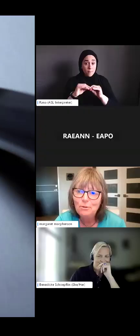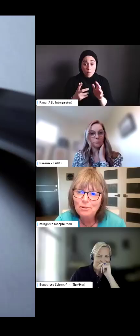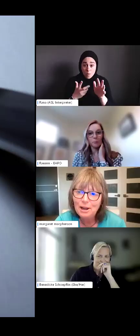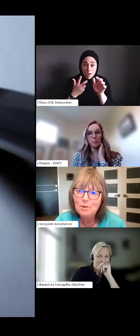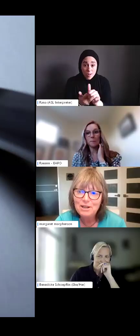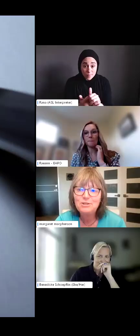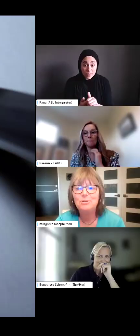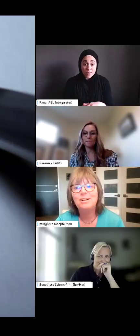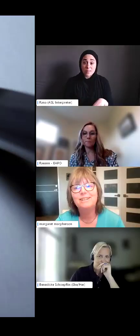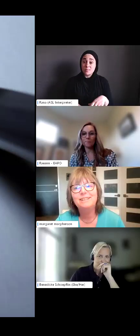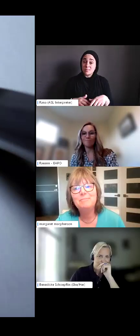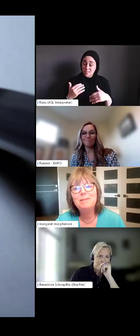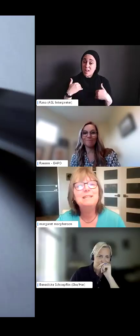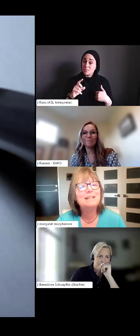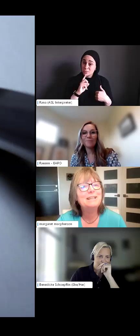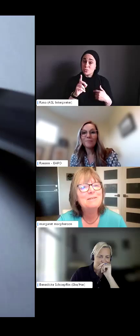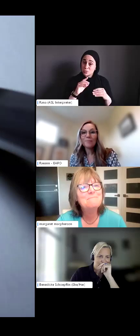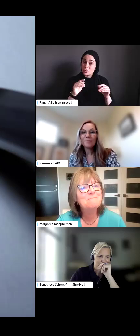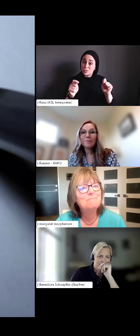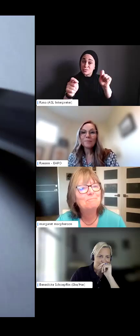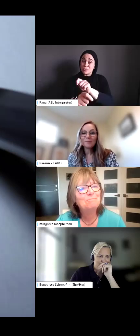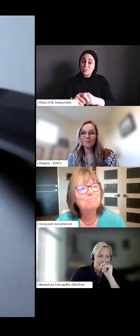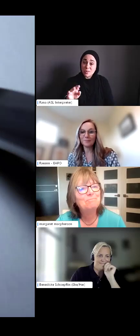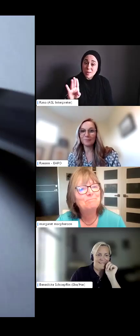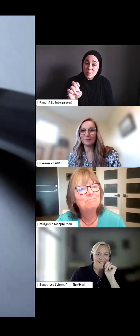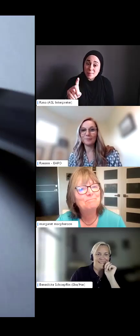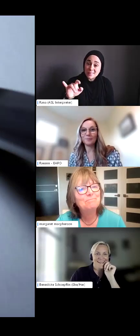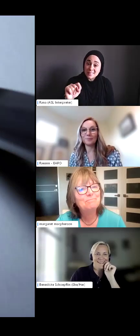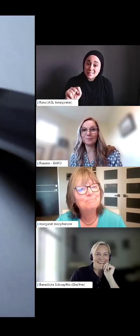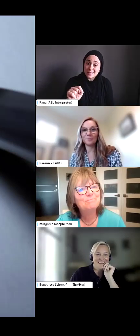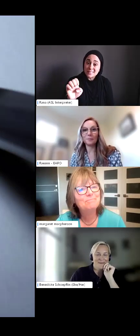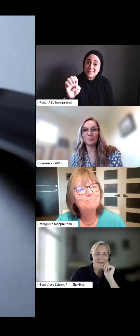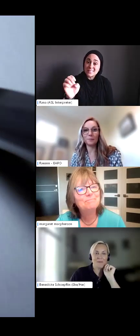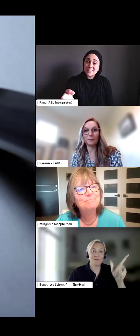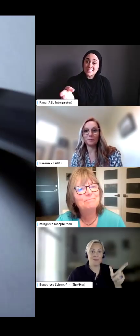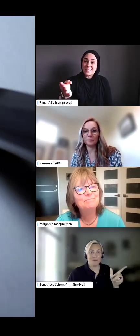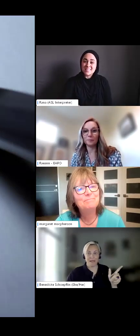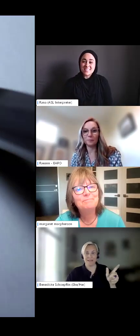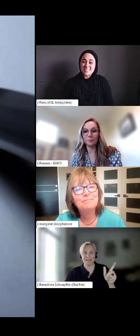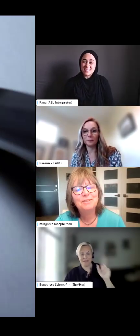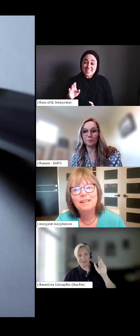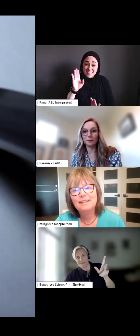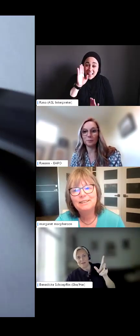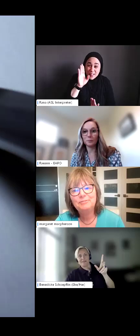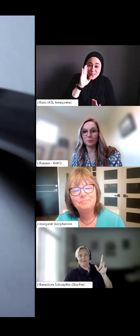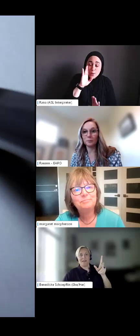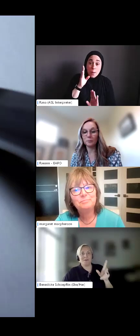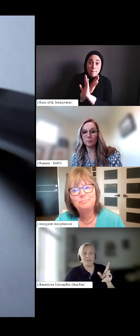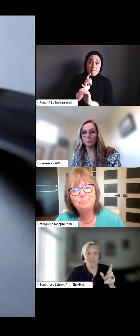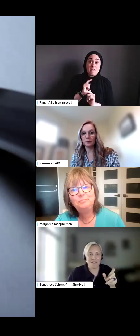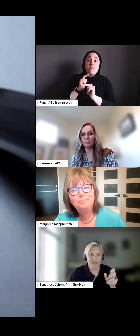years unfold, I'm quite sure. Benedict. Yes, hi. Maybe before Rayanne talks about